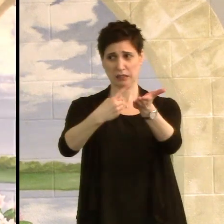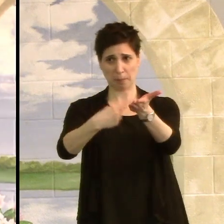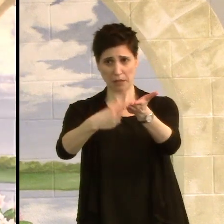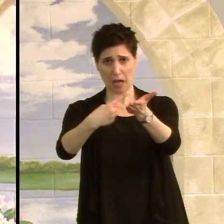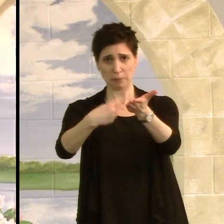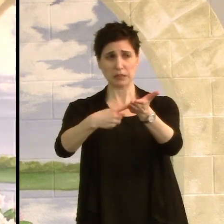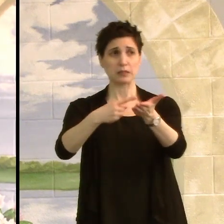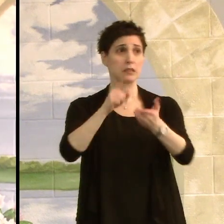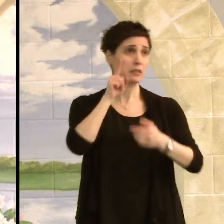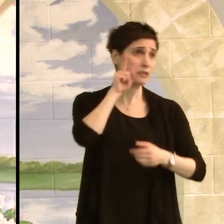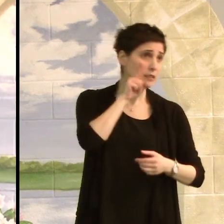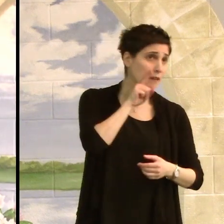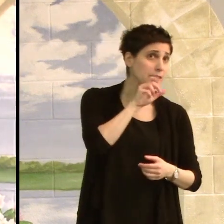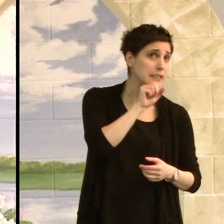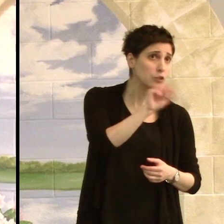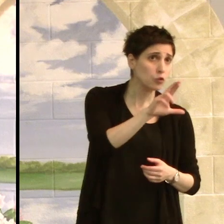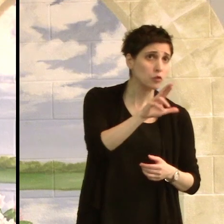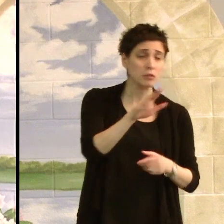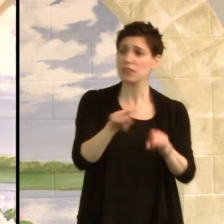like hearing seniors,